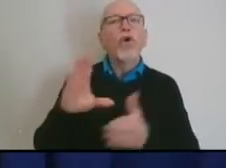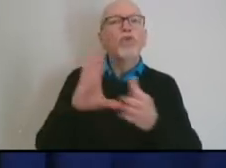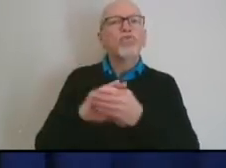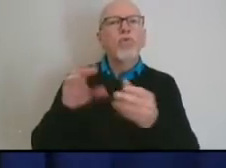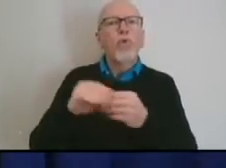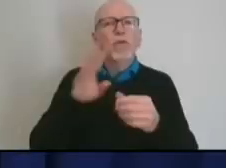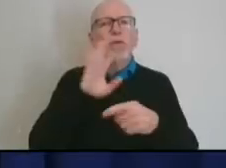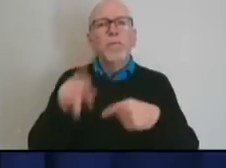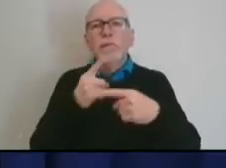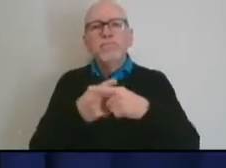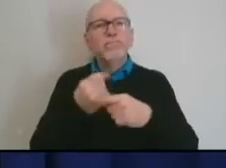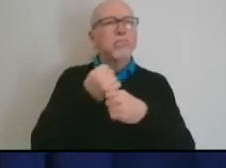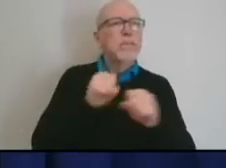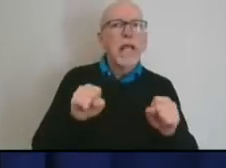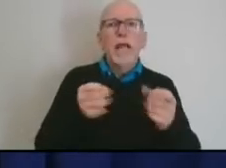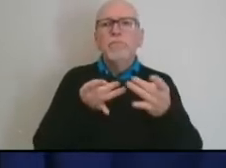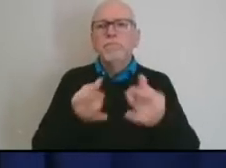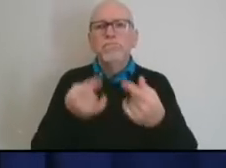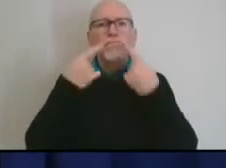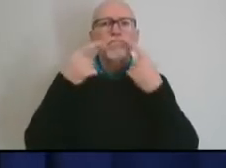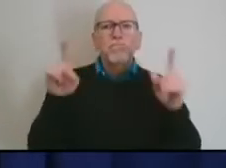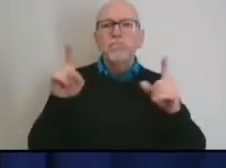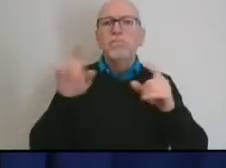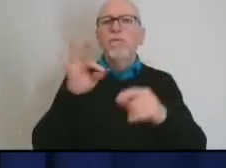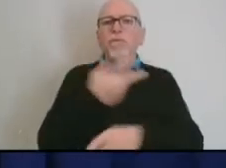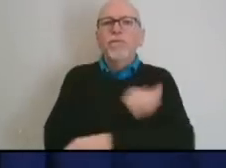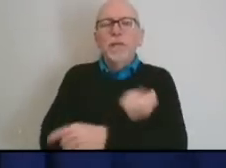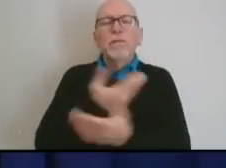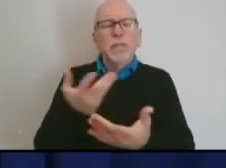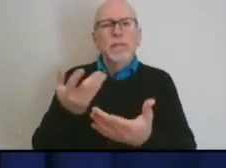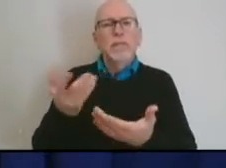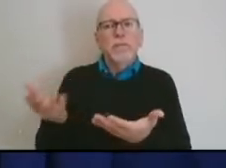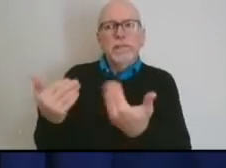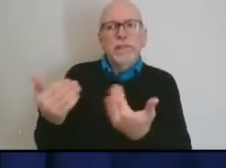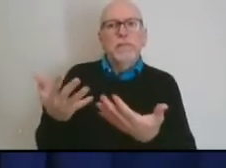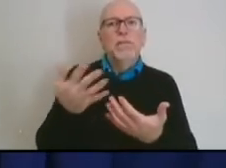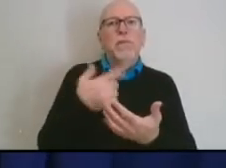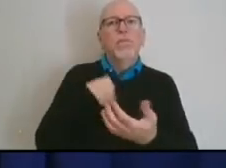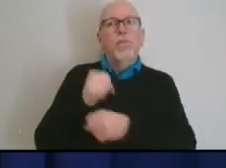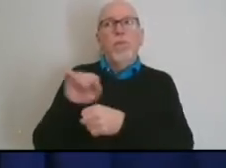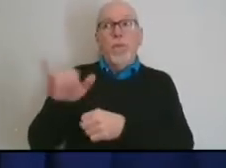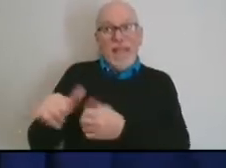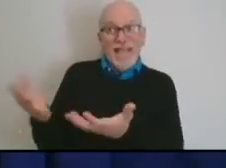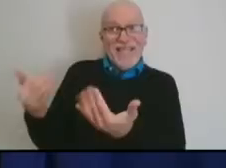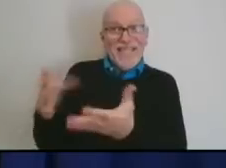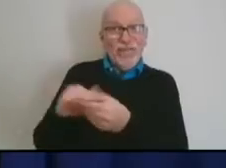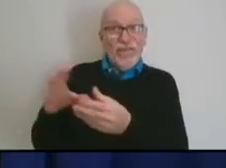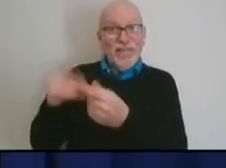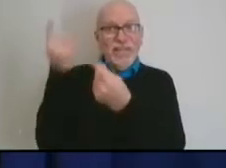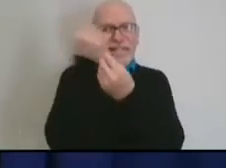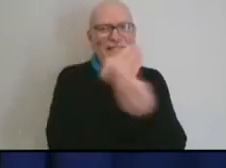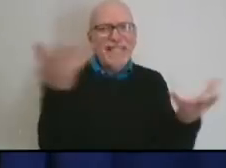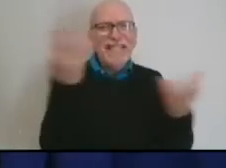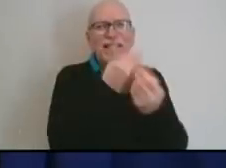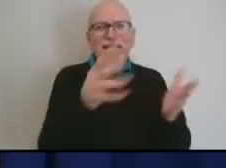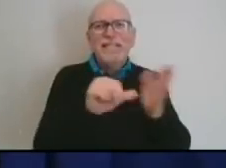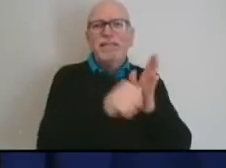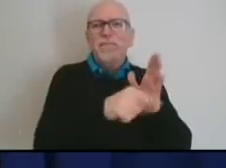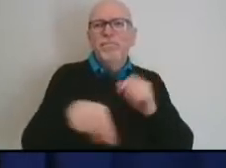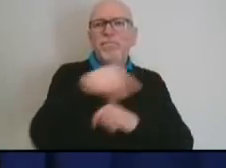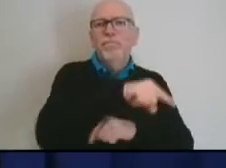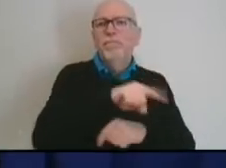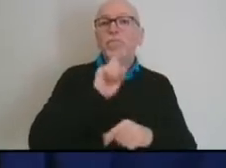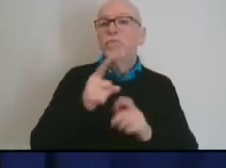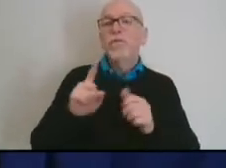about the safety and the efficacy of the vaccine, and then working to get that messaging out as we go forward. The initial part has been